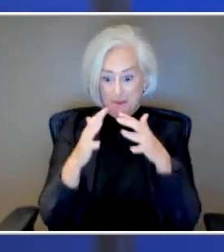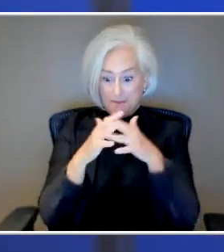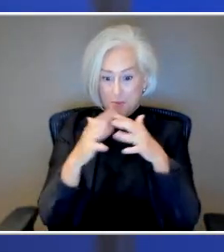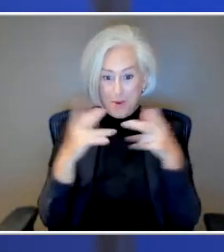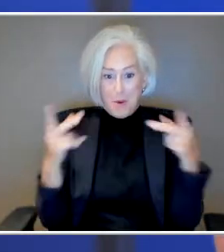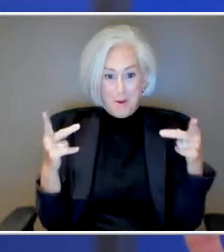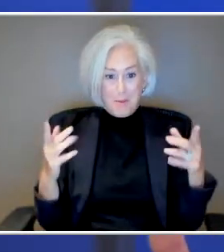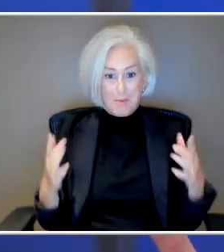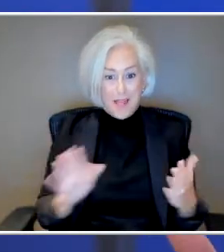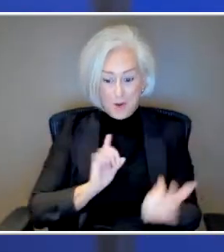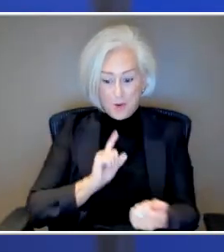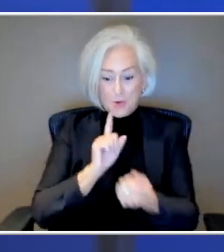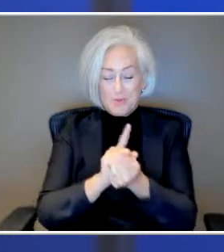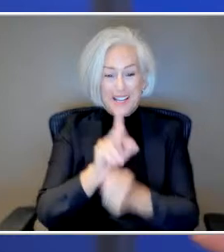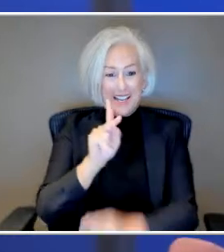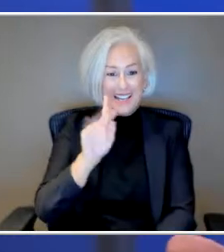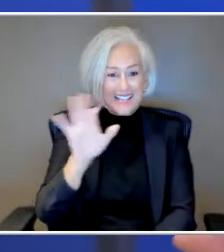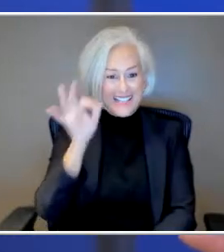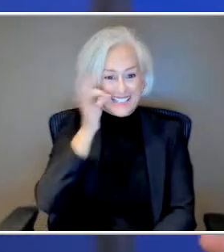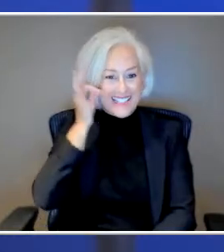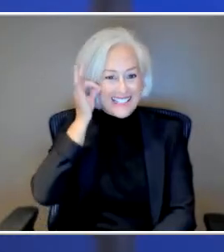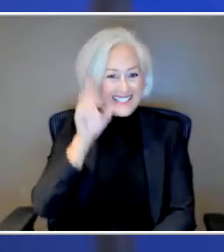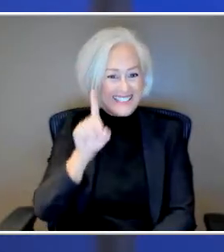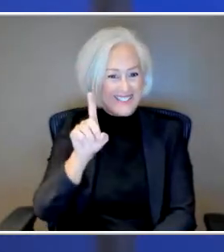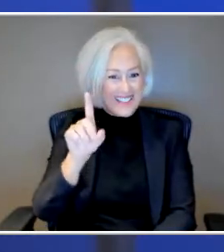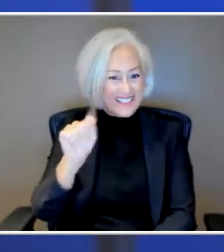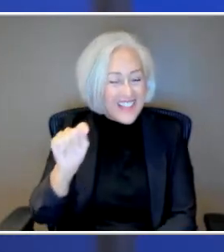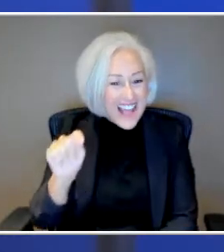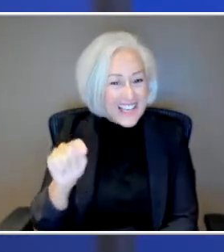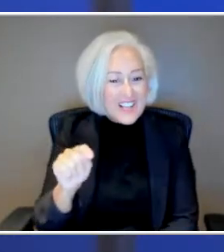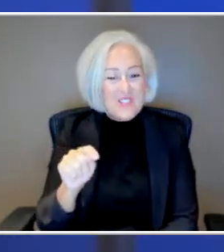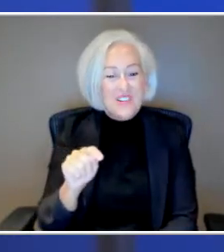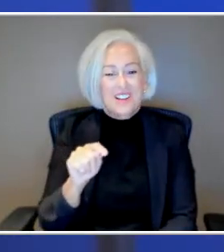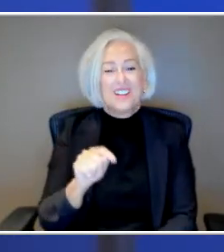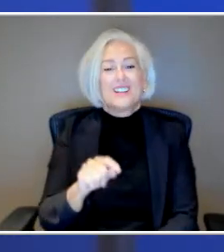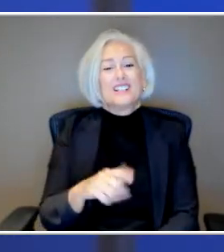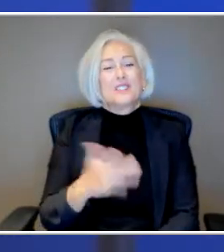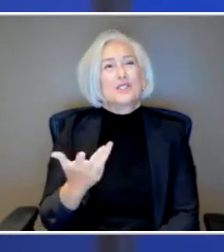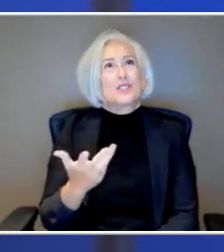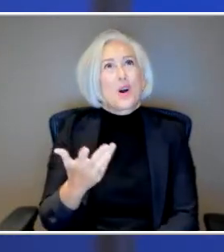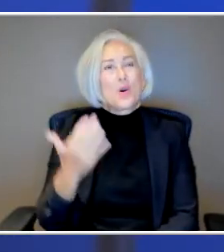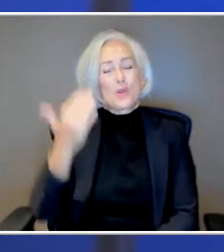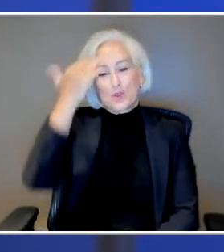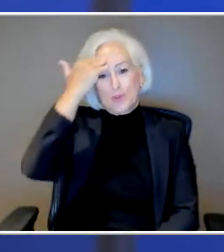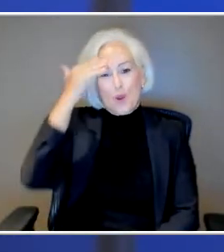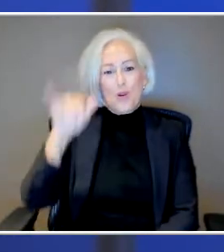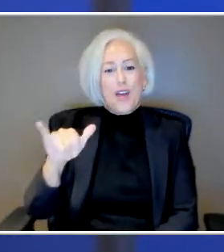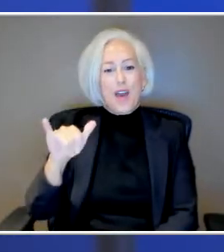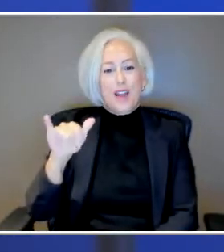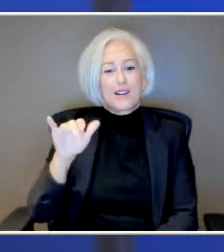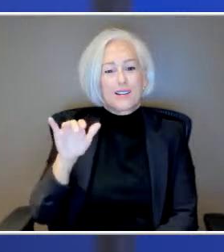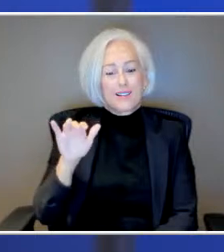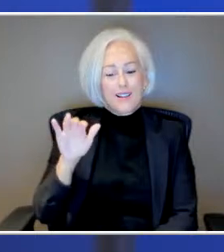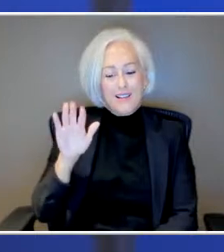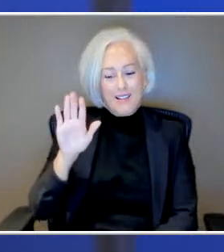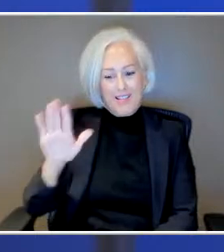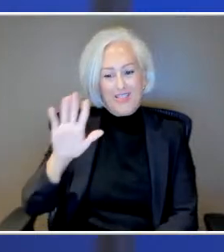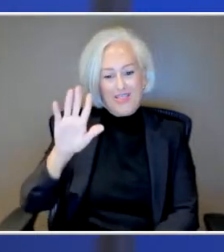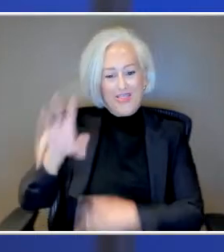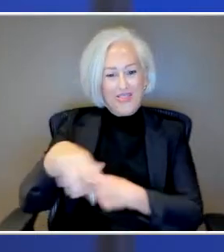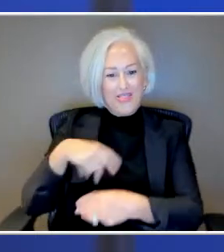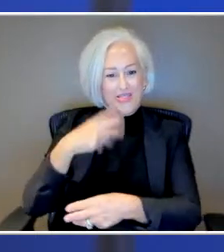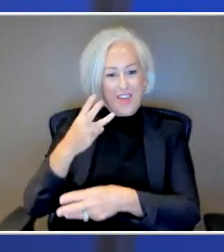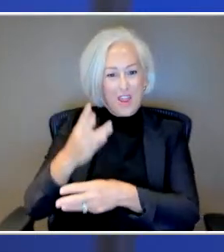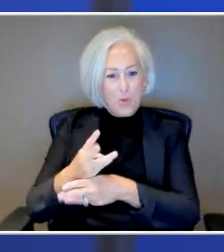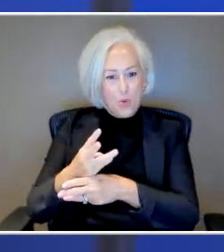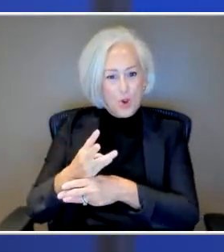meet a Kansas City defensive tackle and to be on the field. So just the fact that they have a world that is unknown that they think is